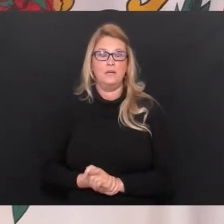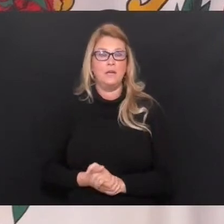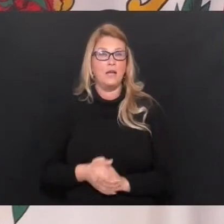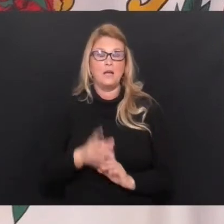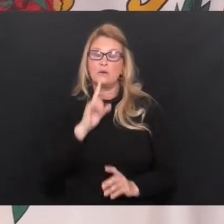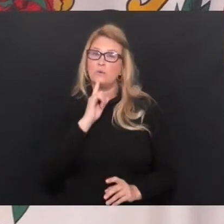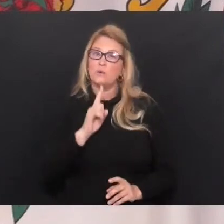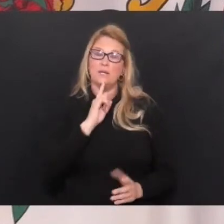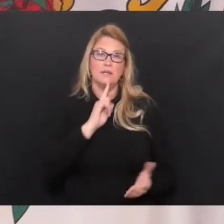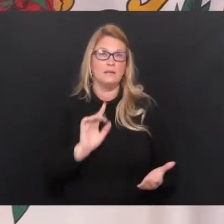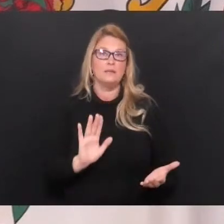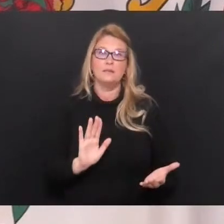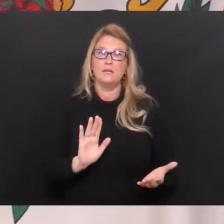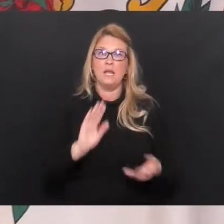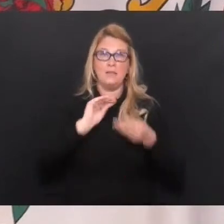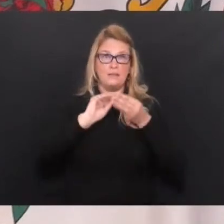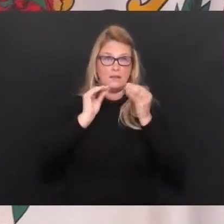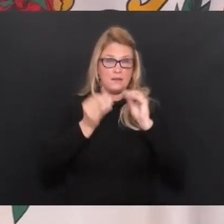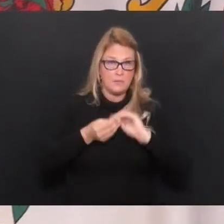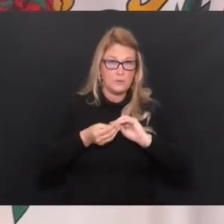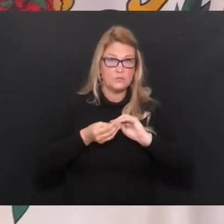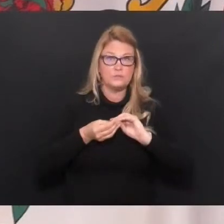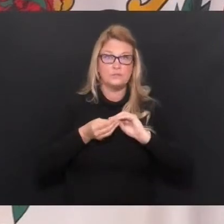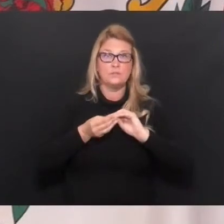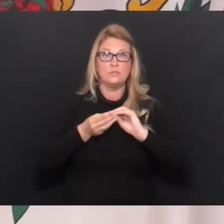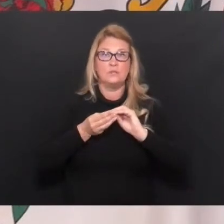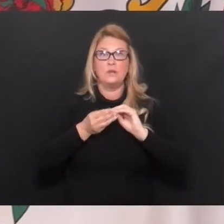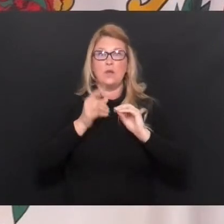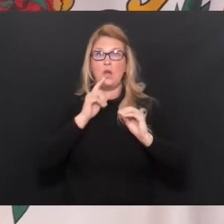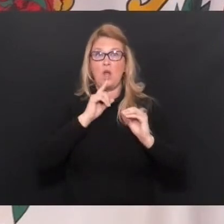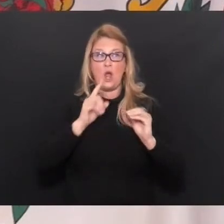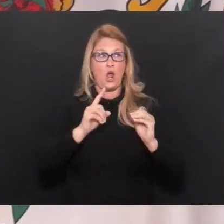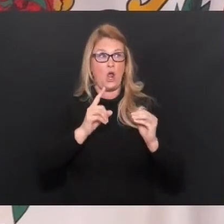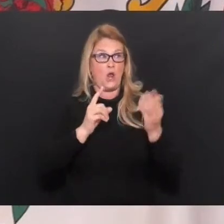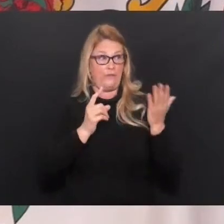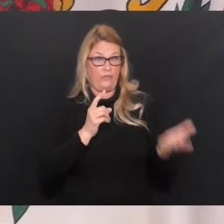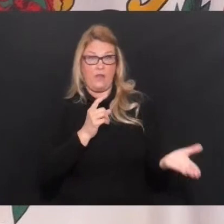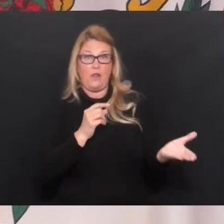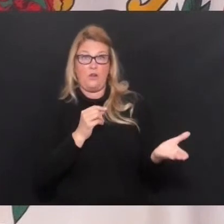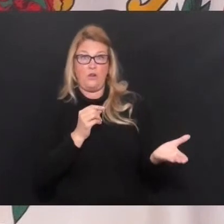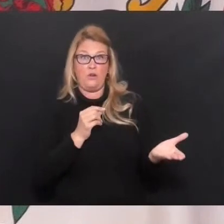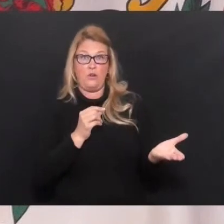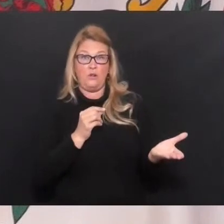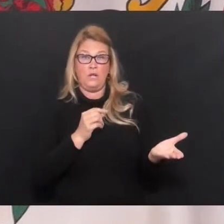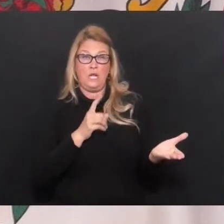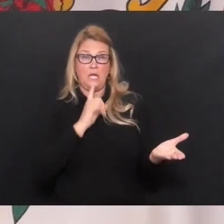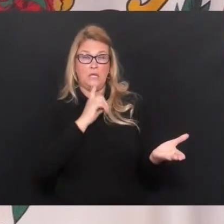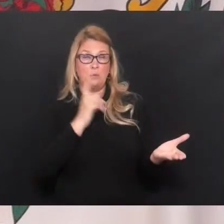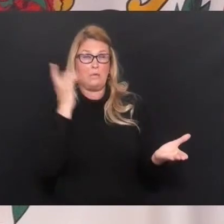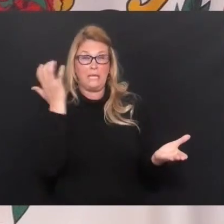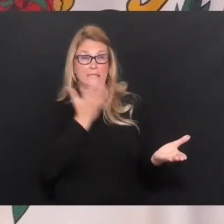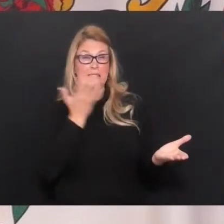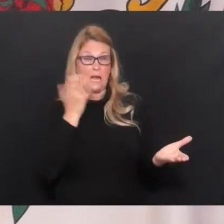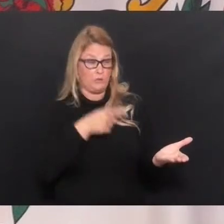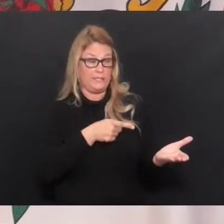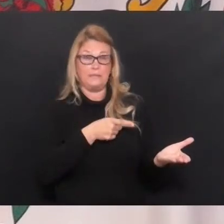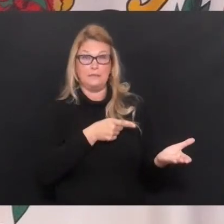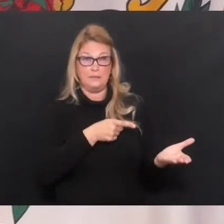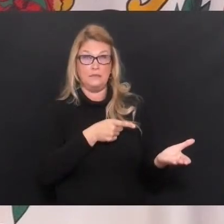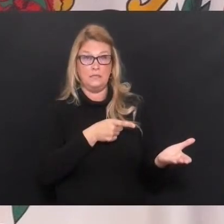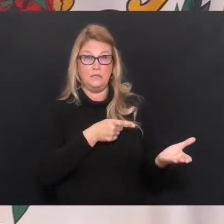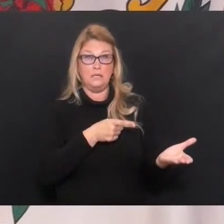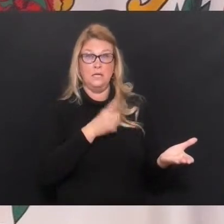Absolutely. The numbers are in, and the numbers are astounding. They're astounding